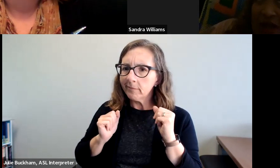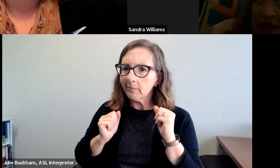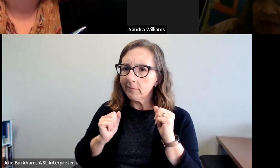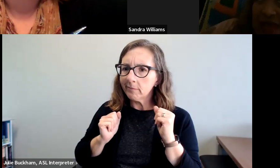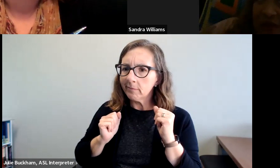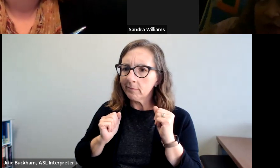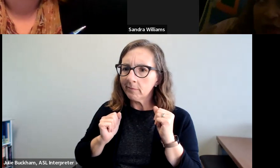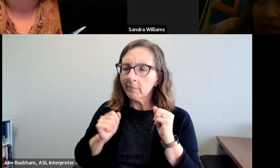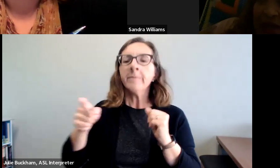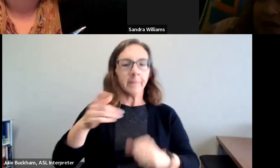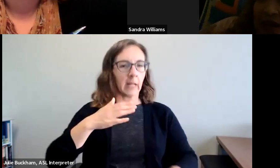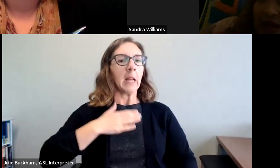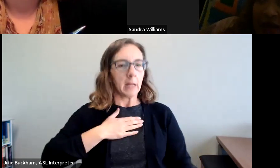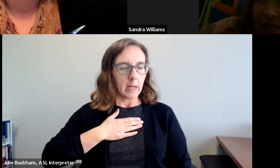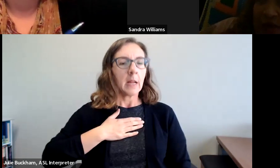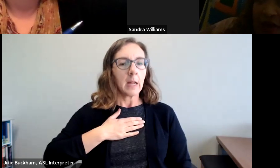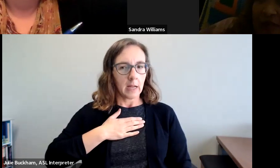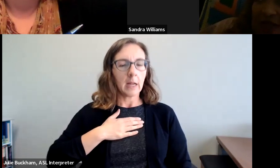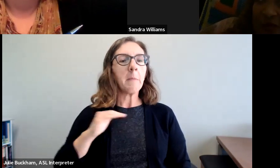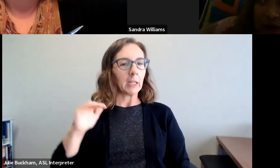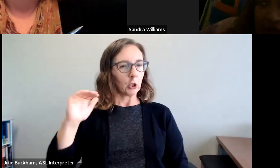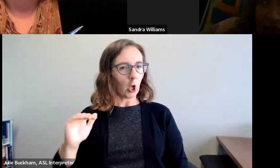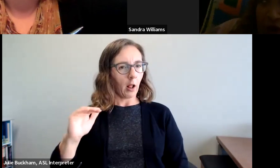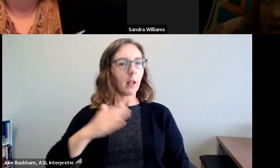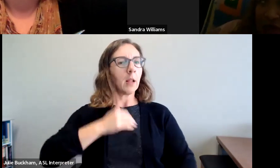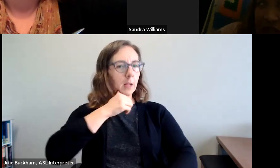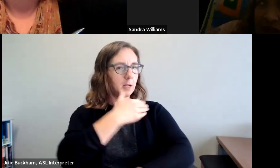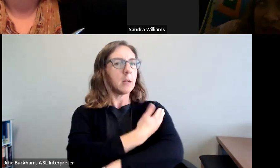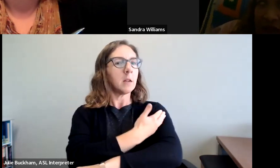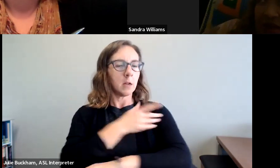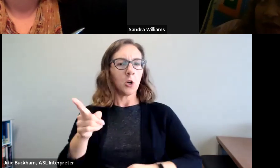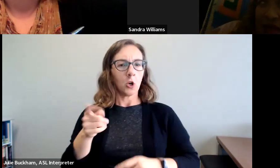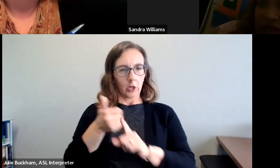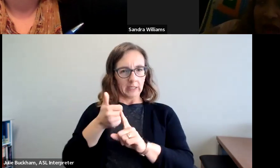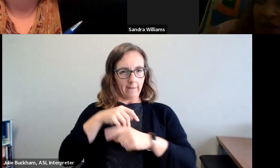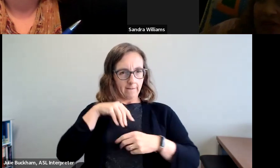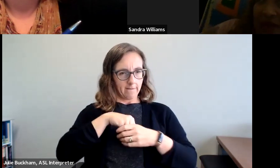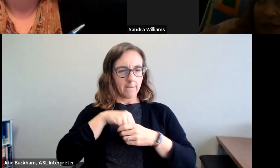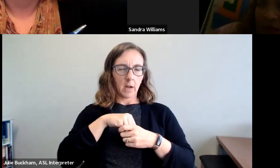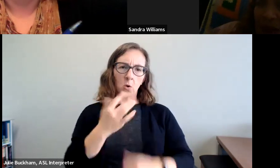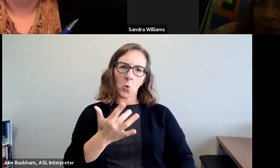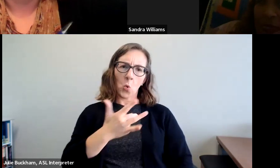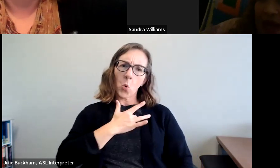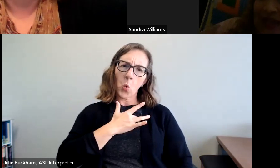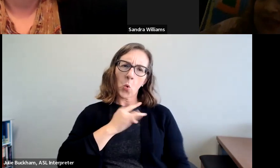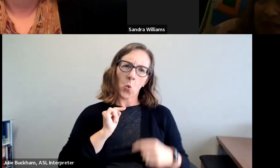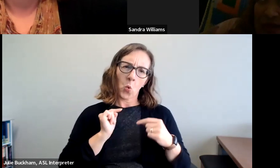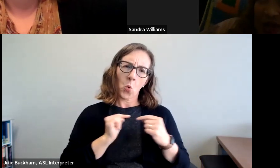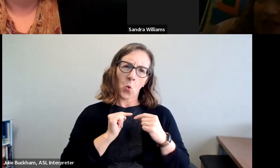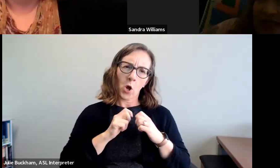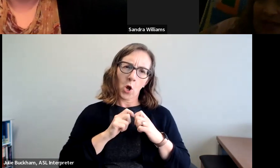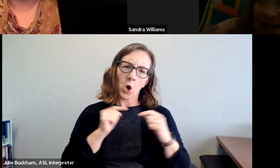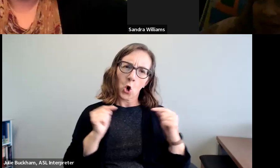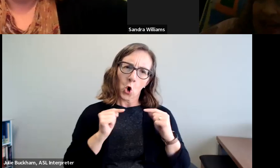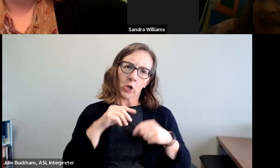my child was my daughter was a very hurt child. I didn't do